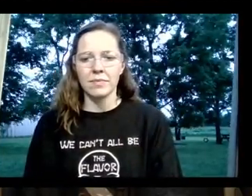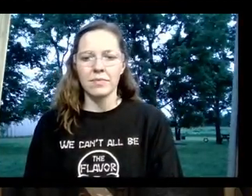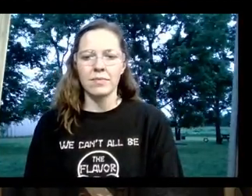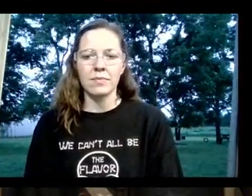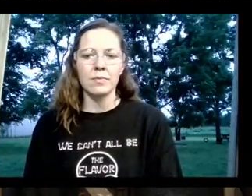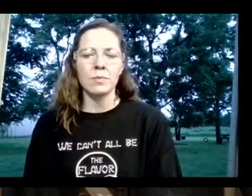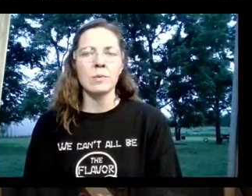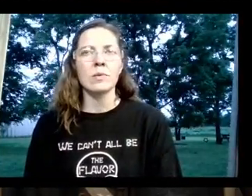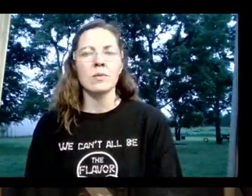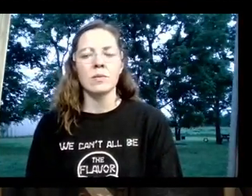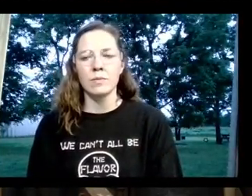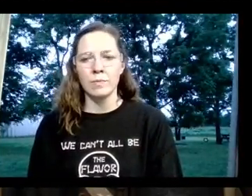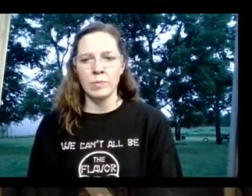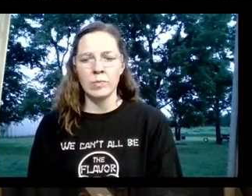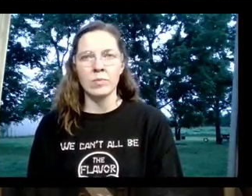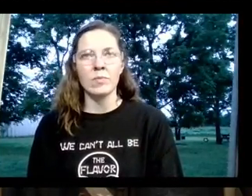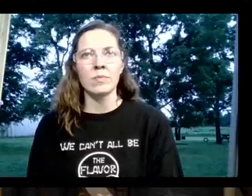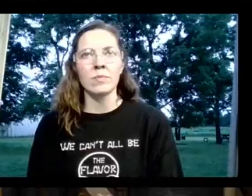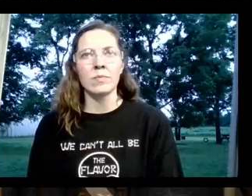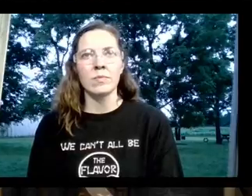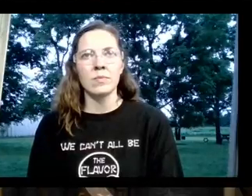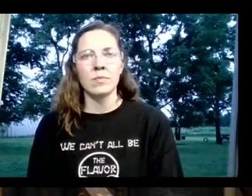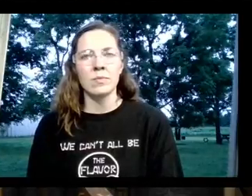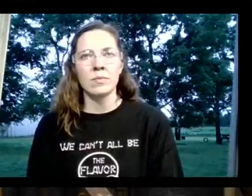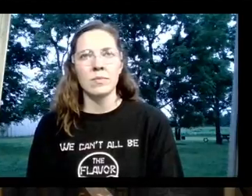He comes down with,